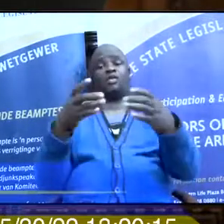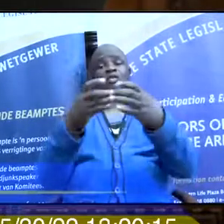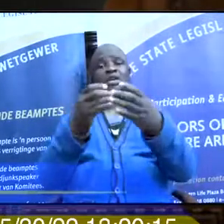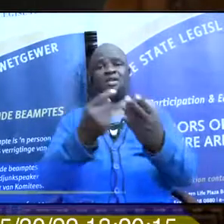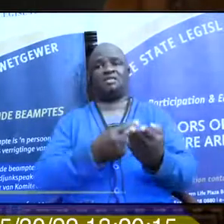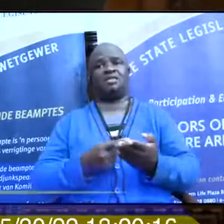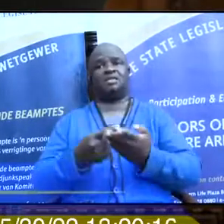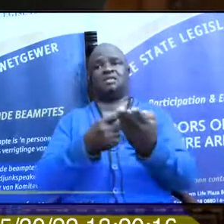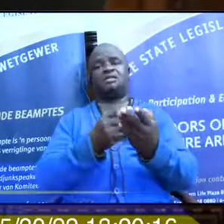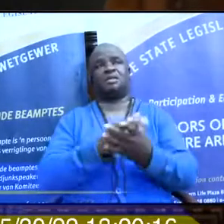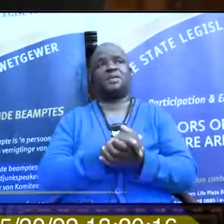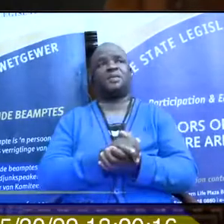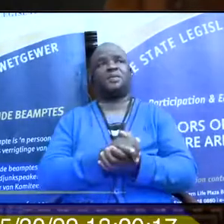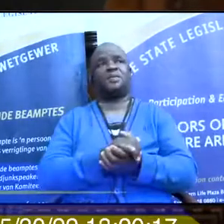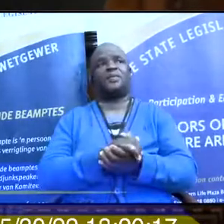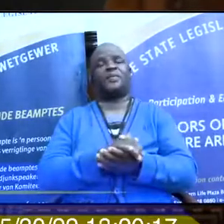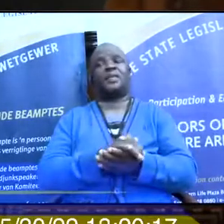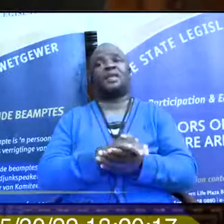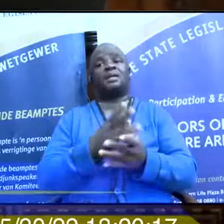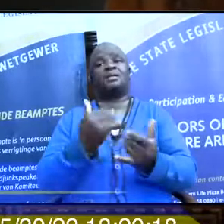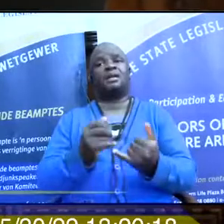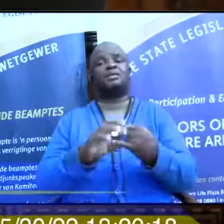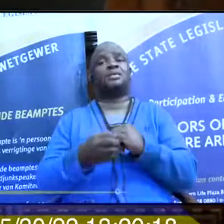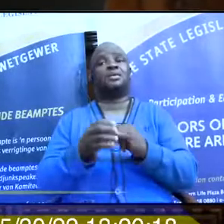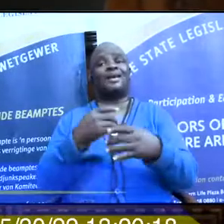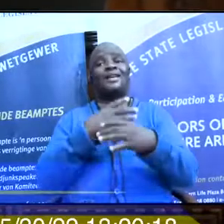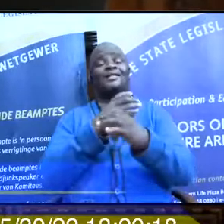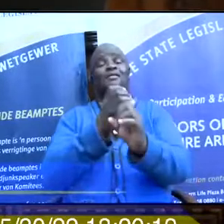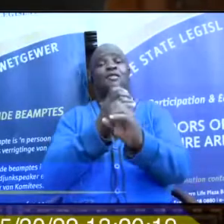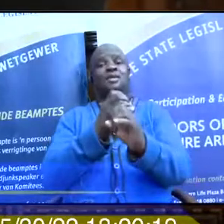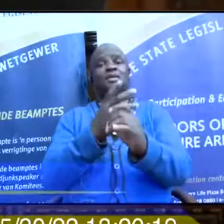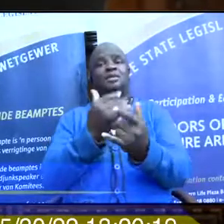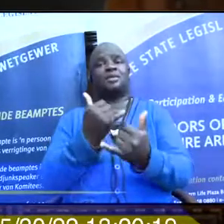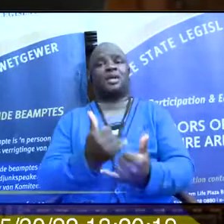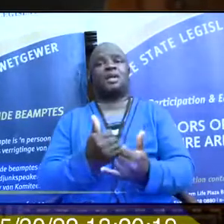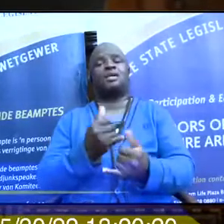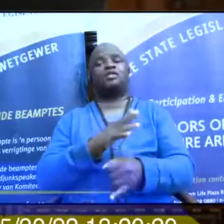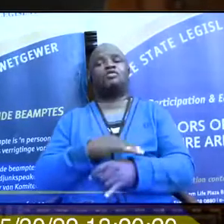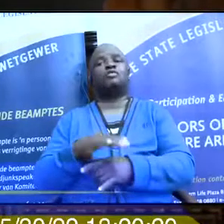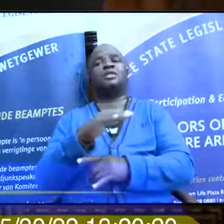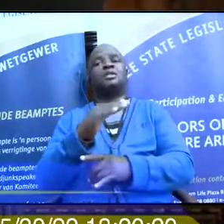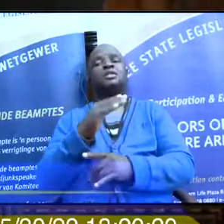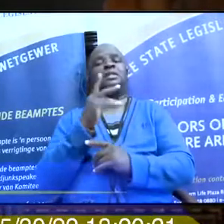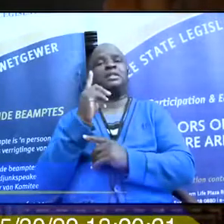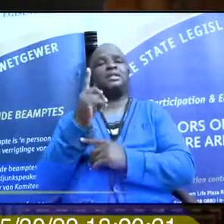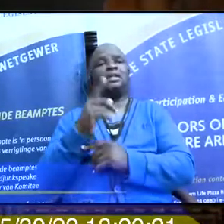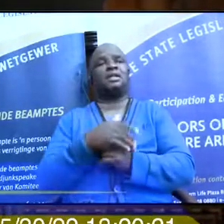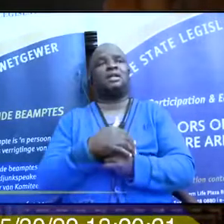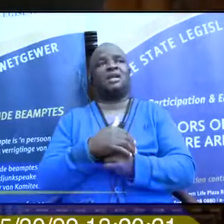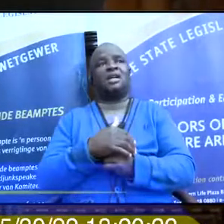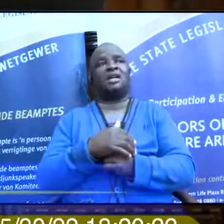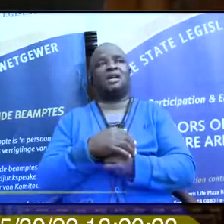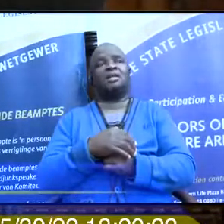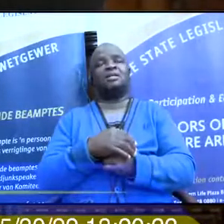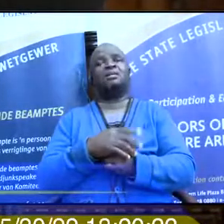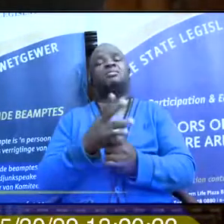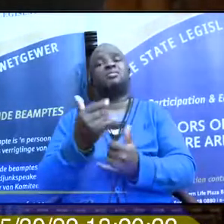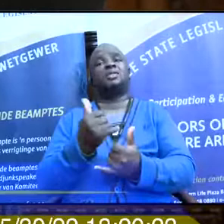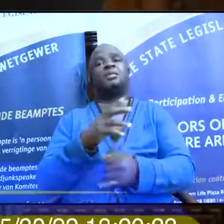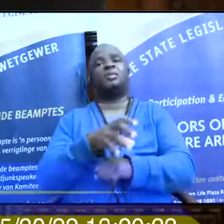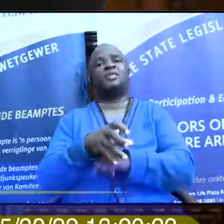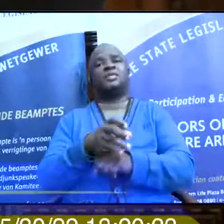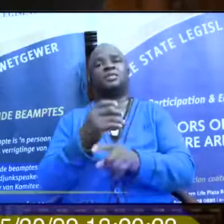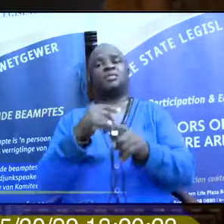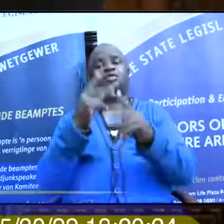let us be relevant and focus in our situation as teachers education workers in the province on